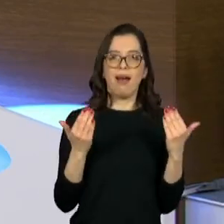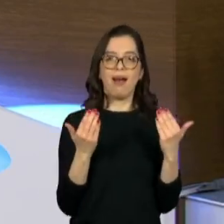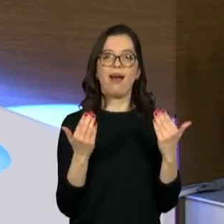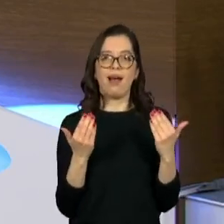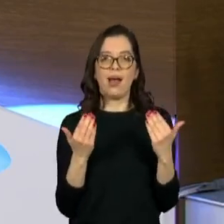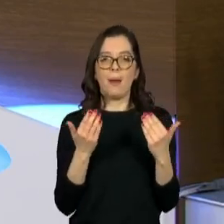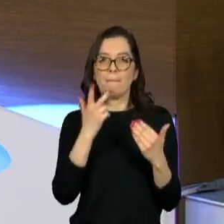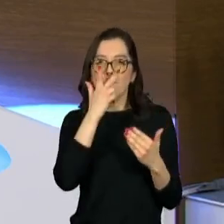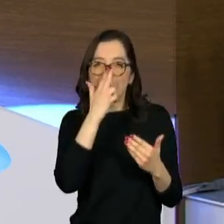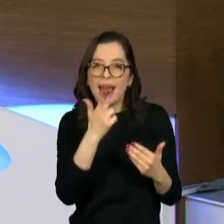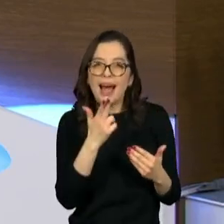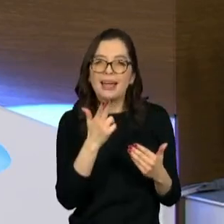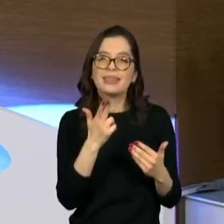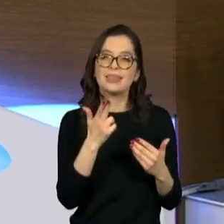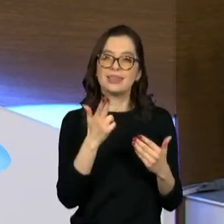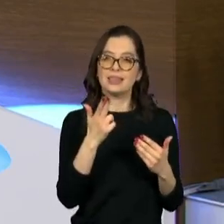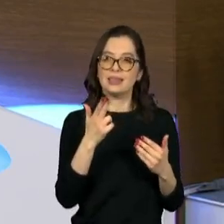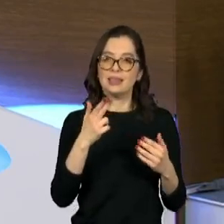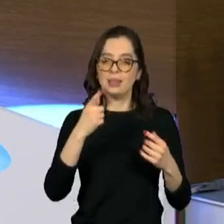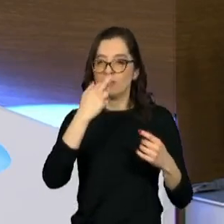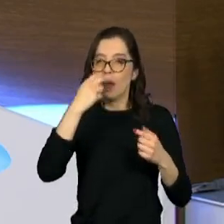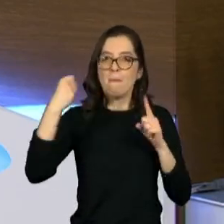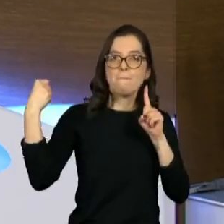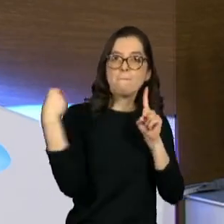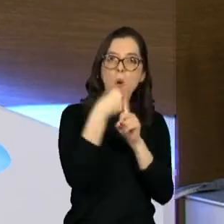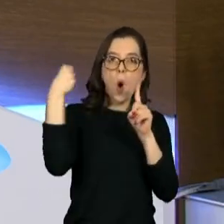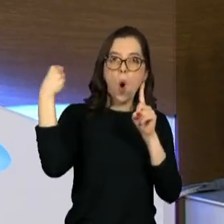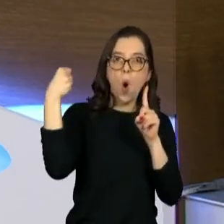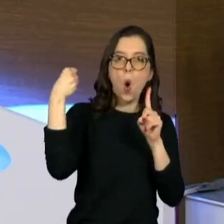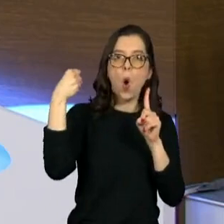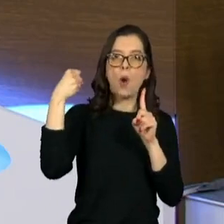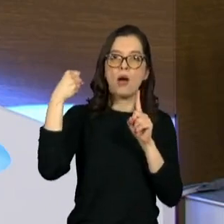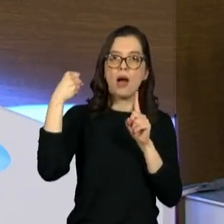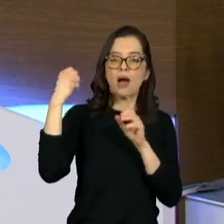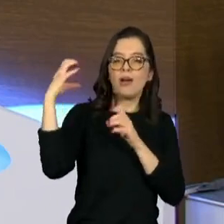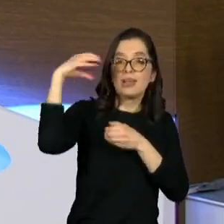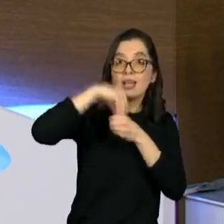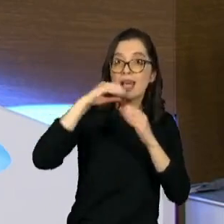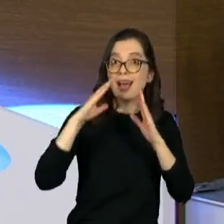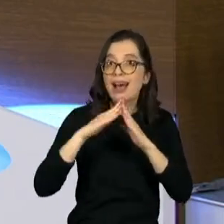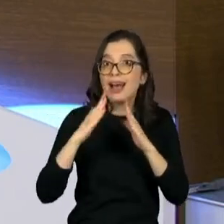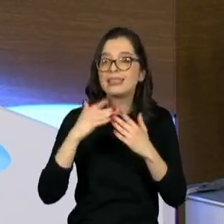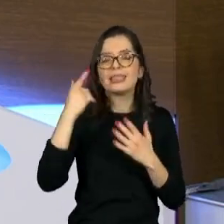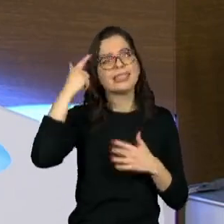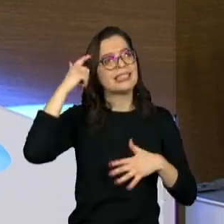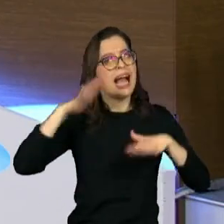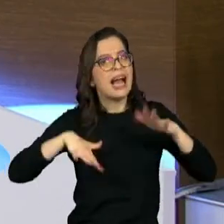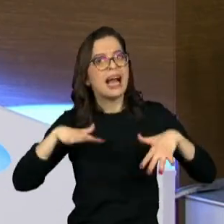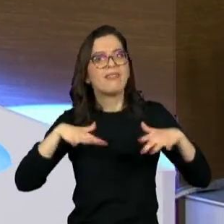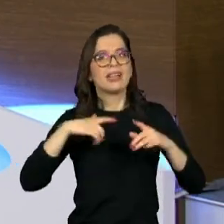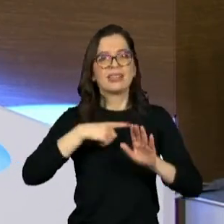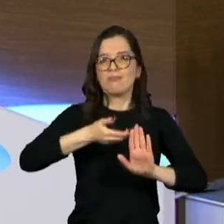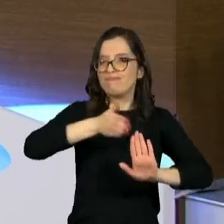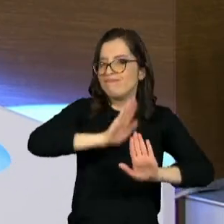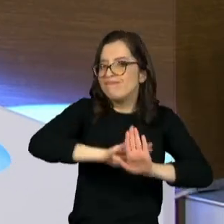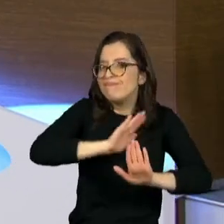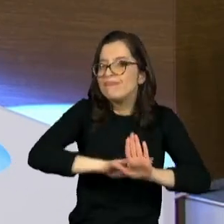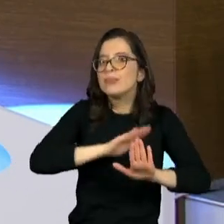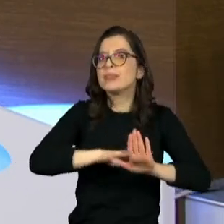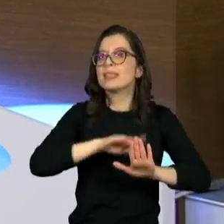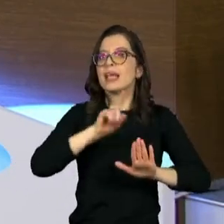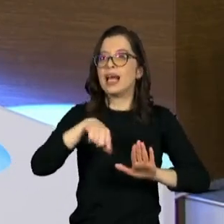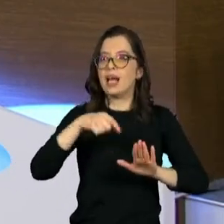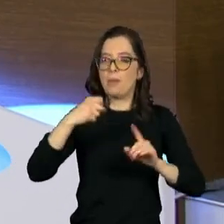confrontando os valores que eles trazem de casa. Isso pode ser considerado ideologia pelos pais, que é o Escola Sem Partido, é isso, é esse confronto,